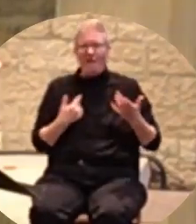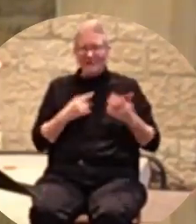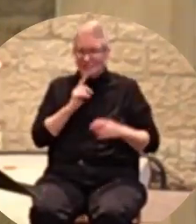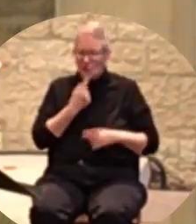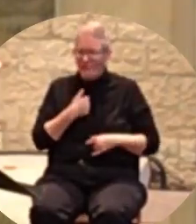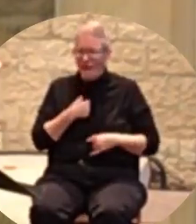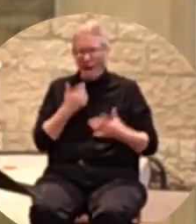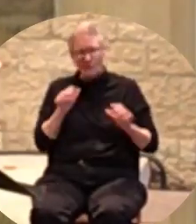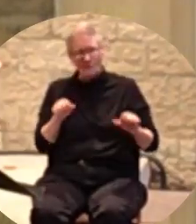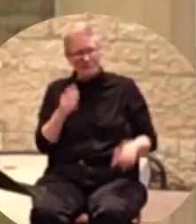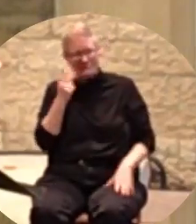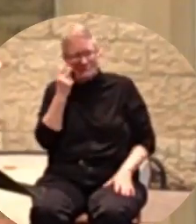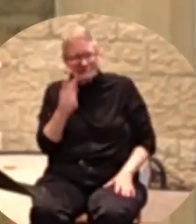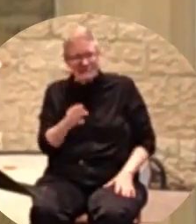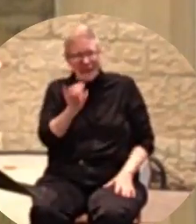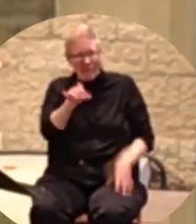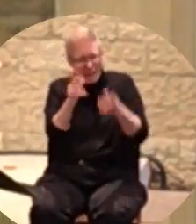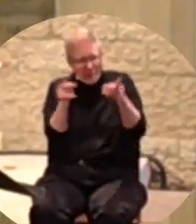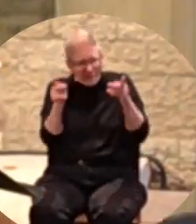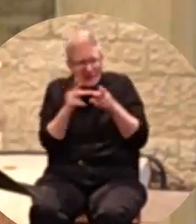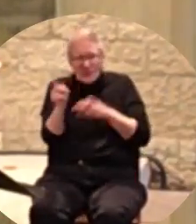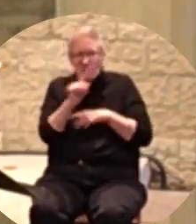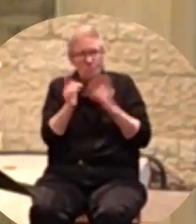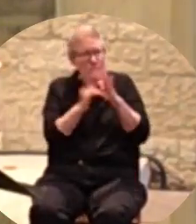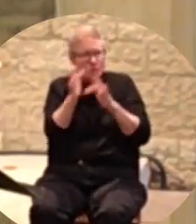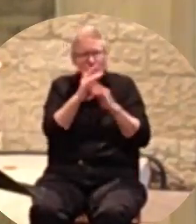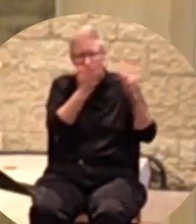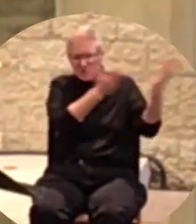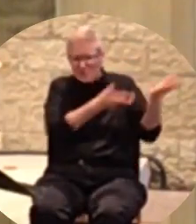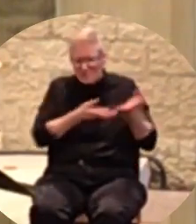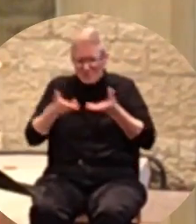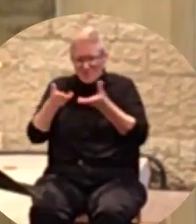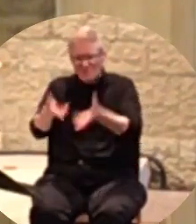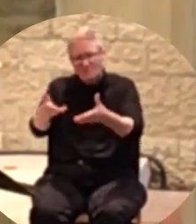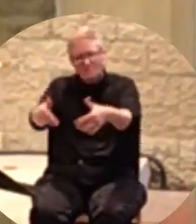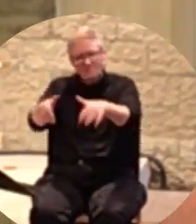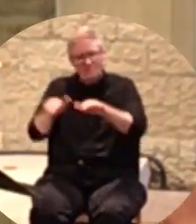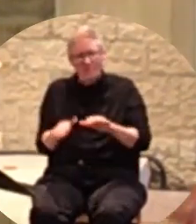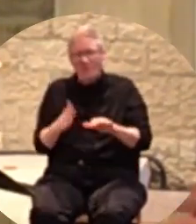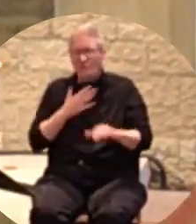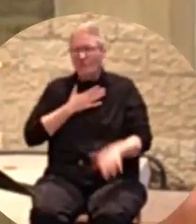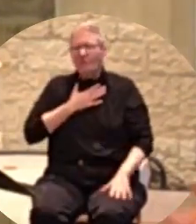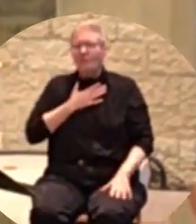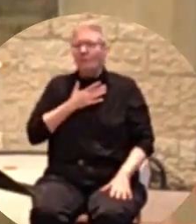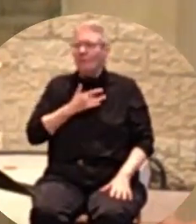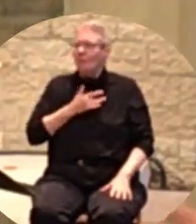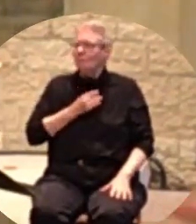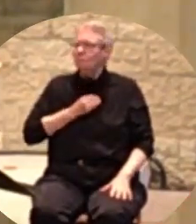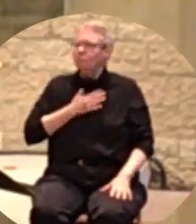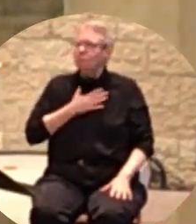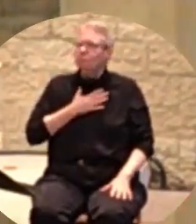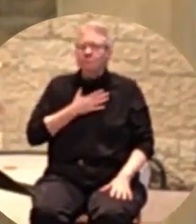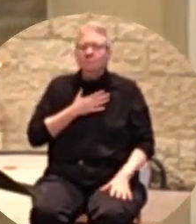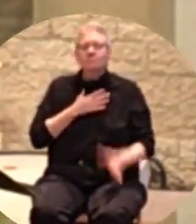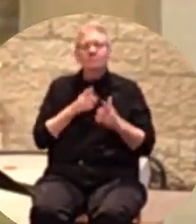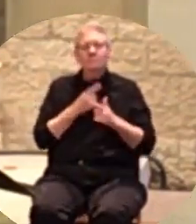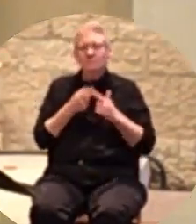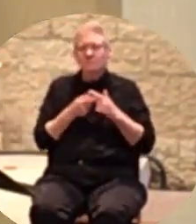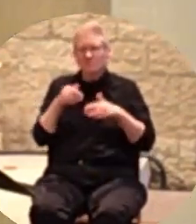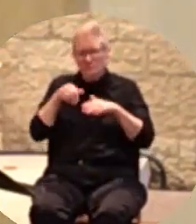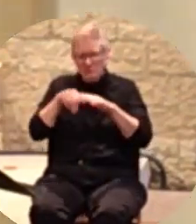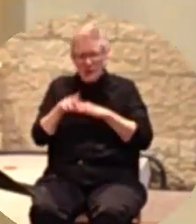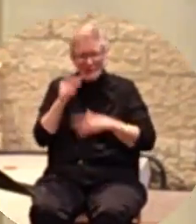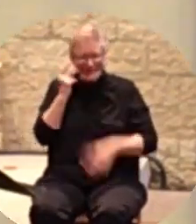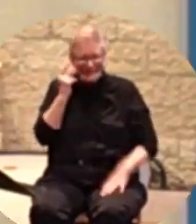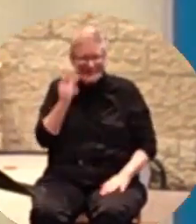Jesus was laid. It was a fresh tomb. He was the first one that was put in it, put into that tomb. And then we got in and we got to see